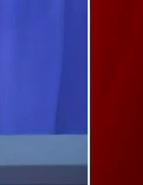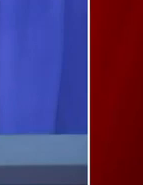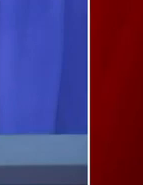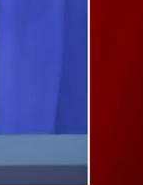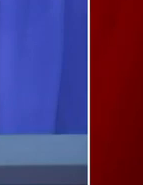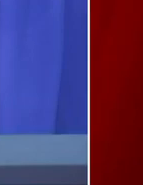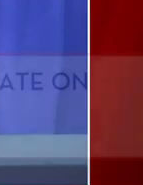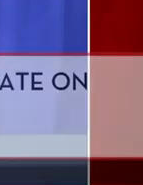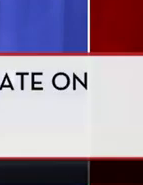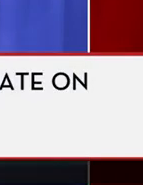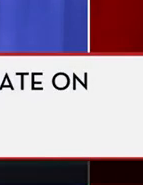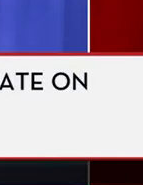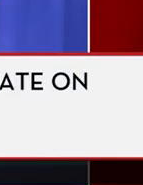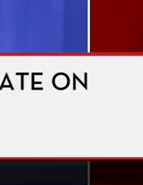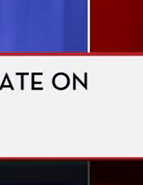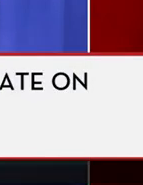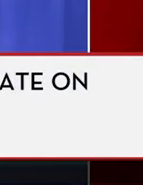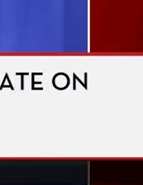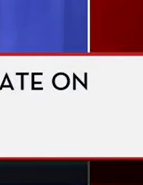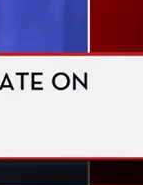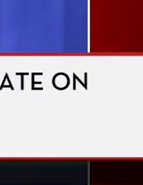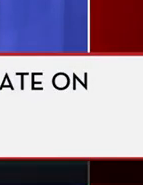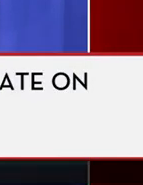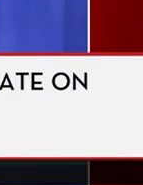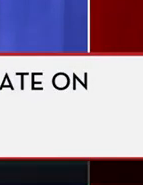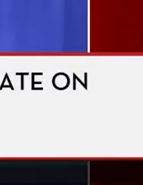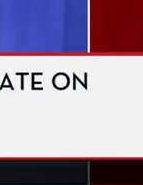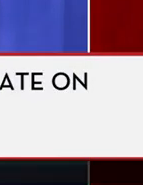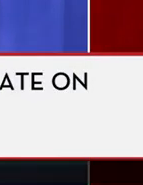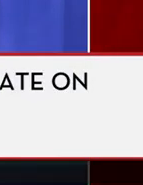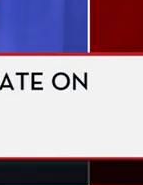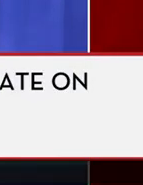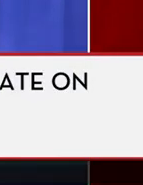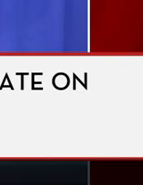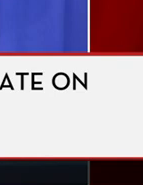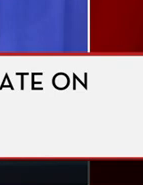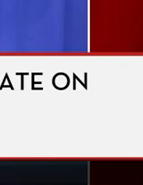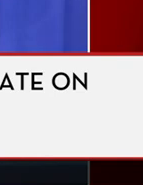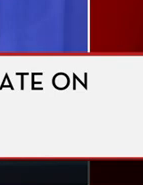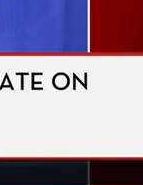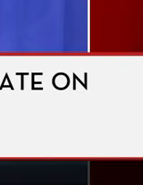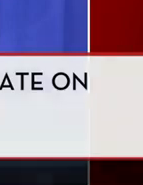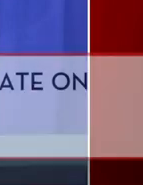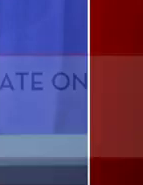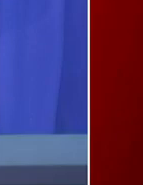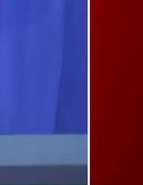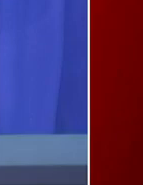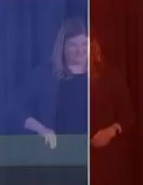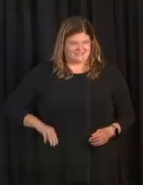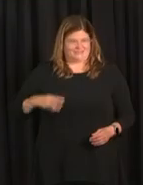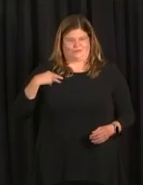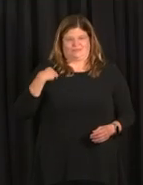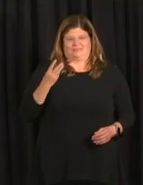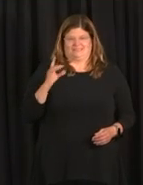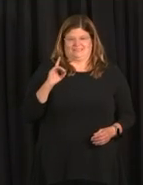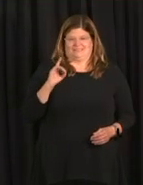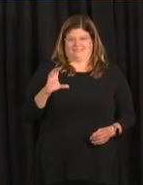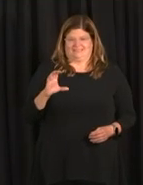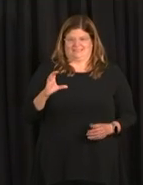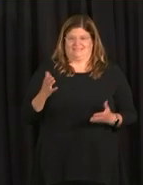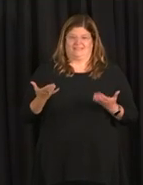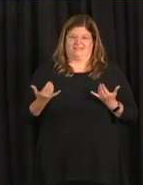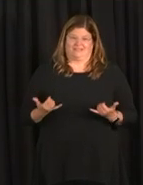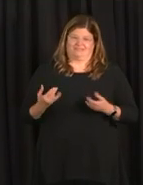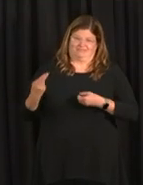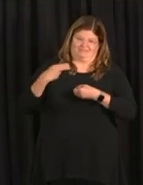Good morning, everyone. I'm Muriel Bowser. I'm the mayor of Washington, D.C. I'm joined today by the chairman of the Council of the District